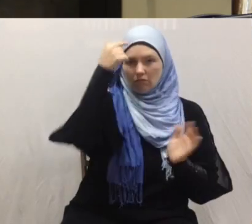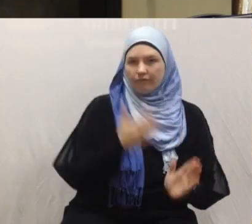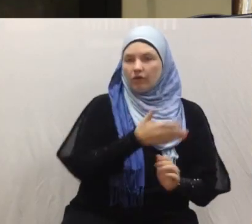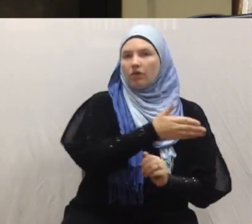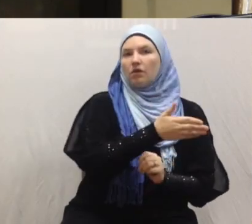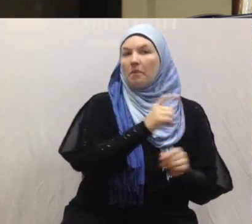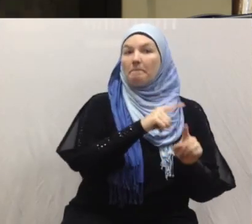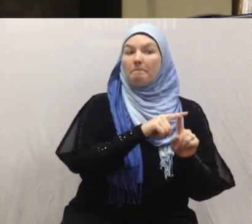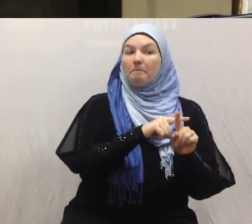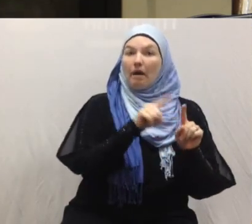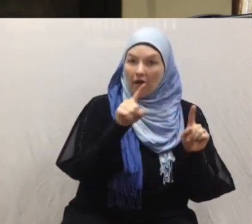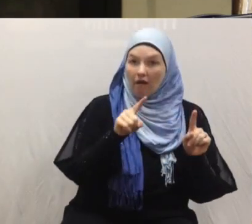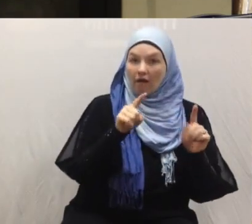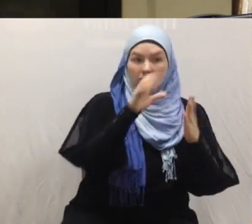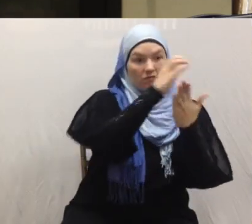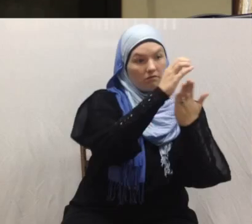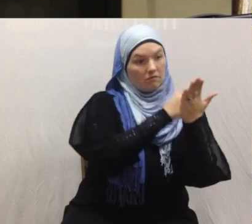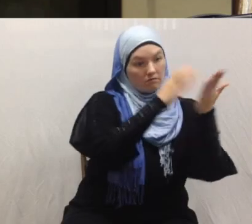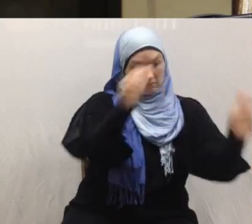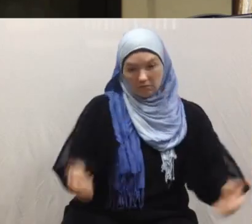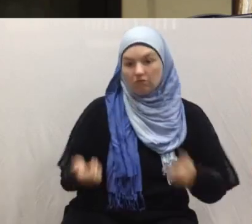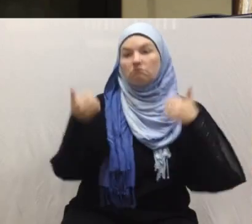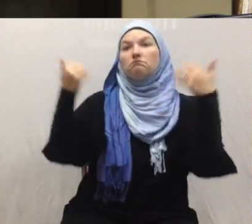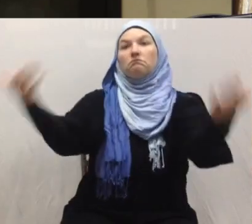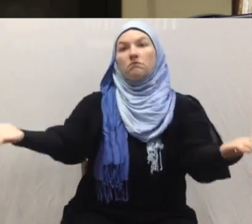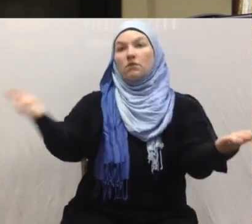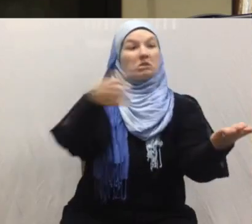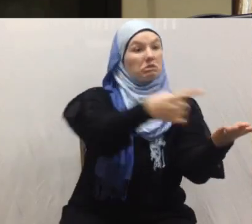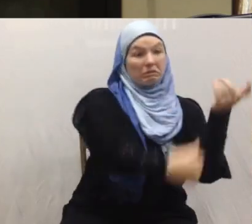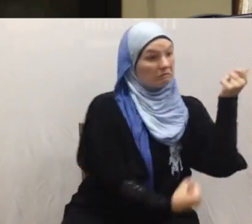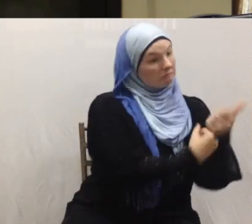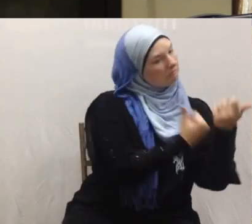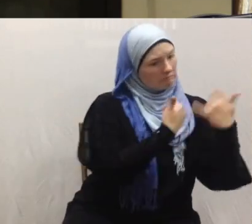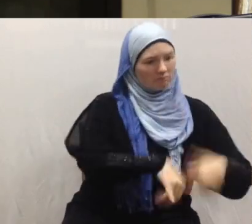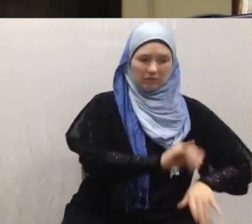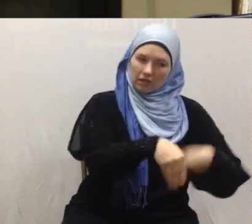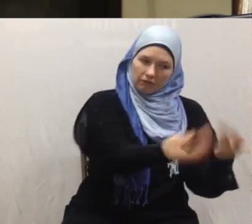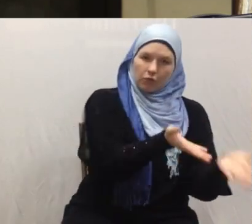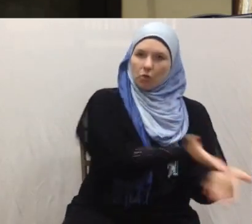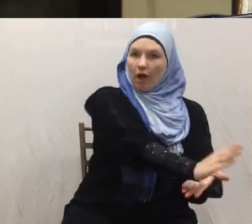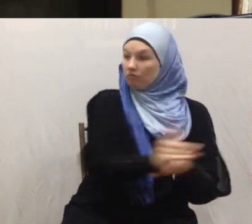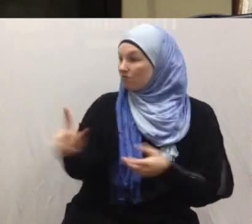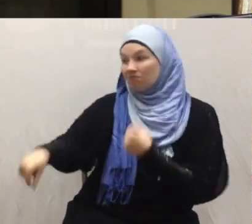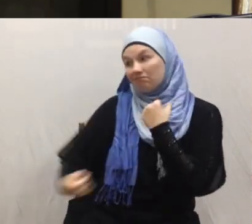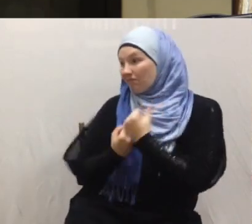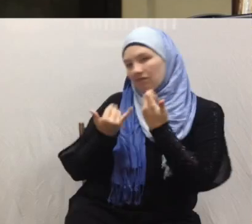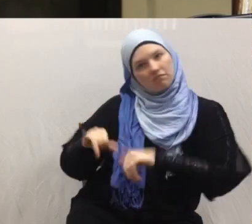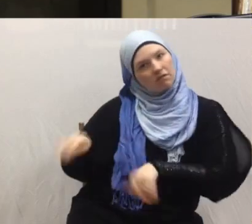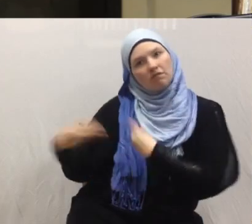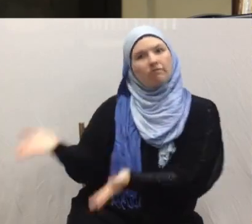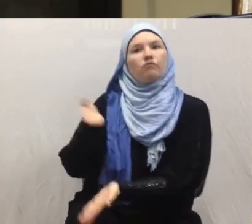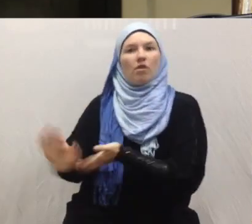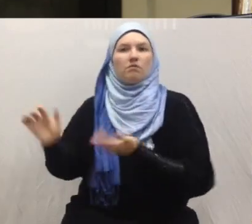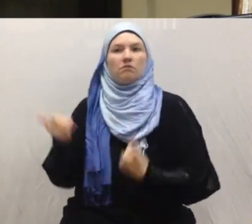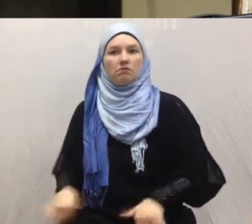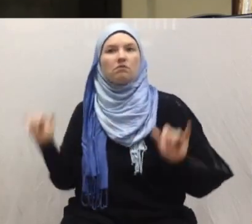whole society to give equal rights, irrespective of whatever cliche